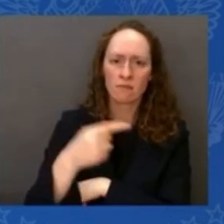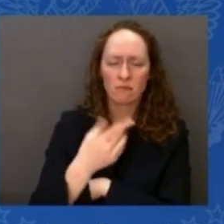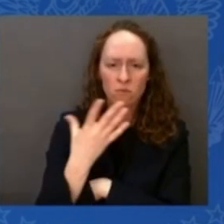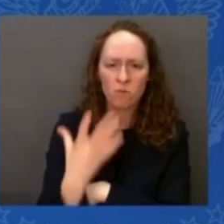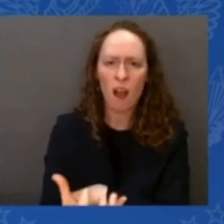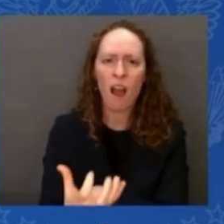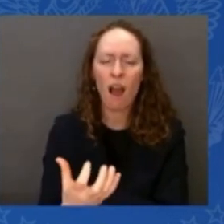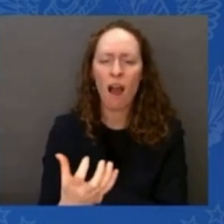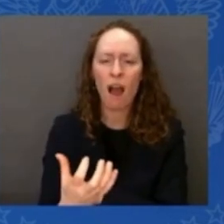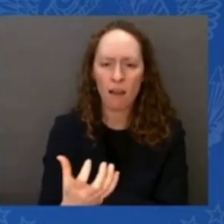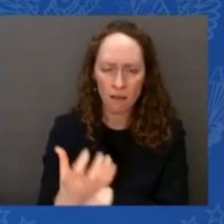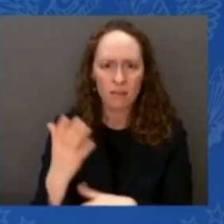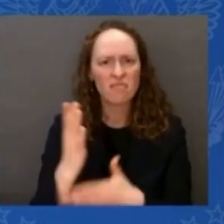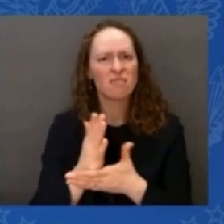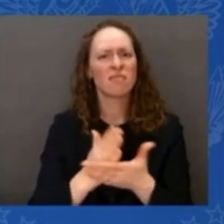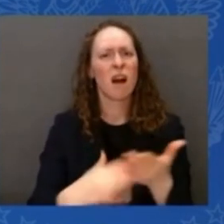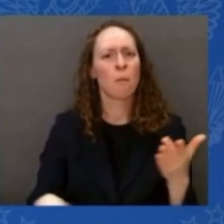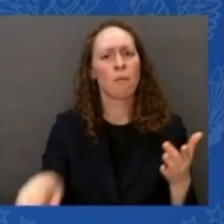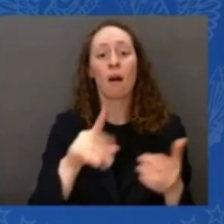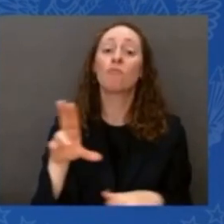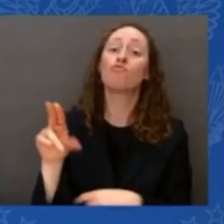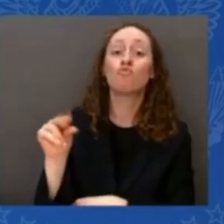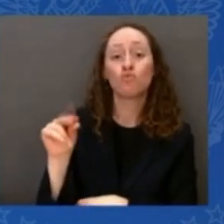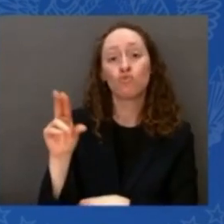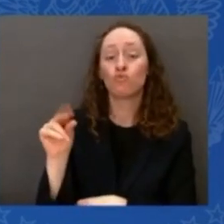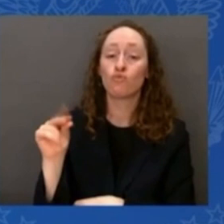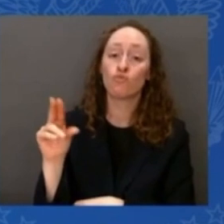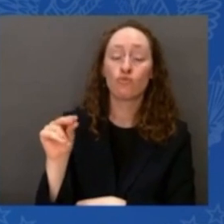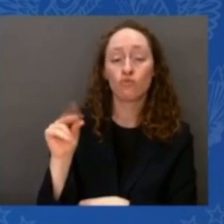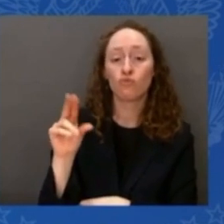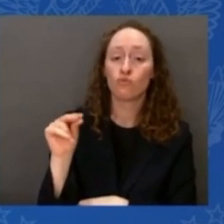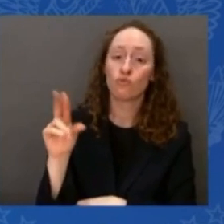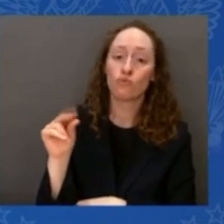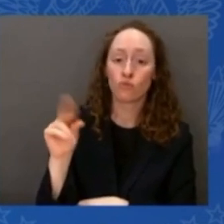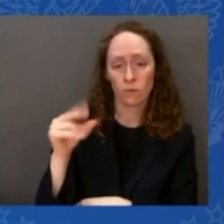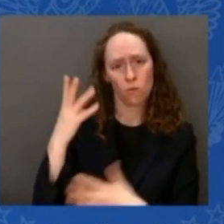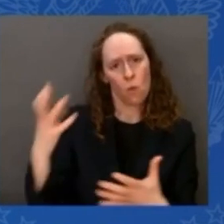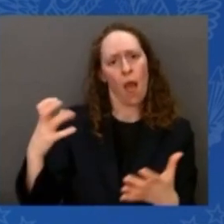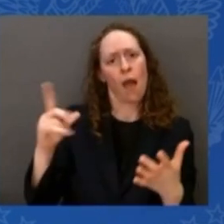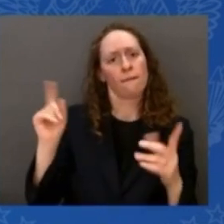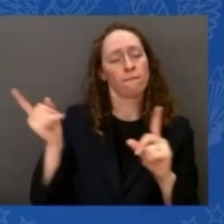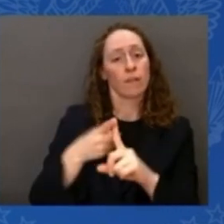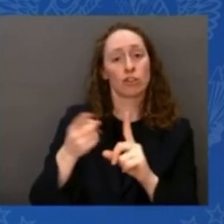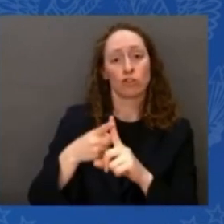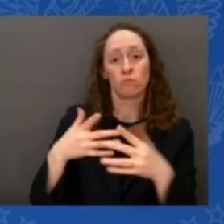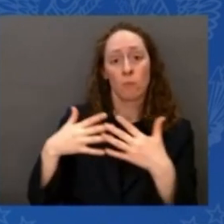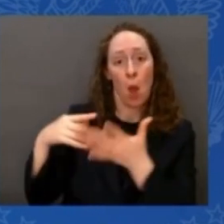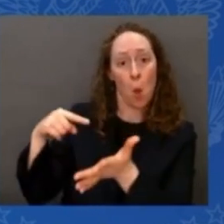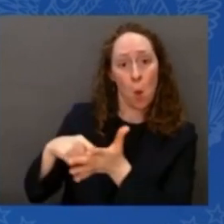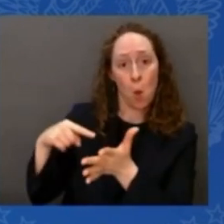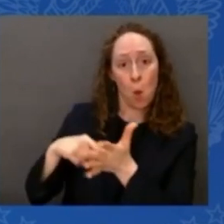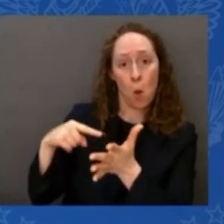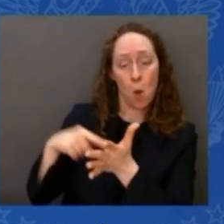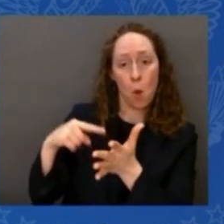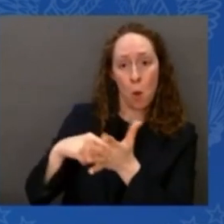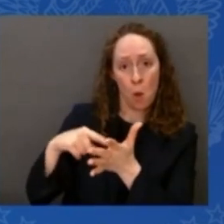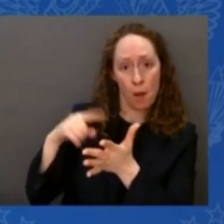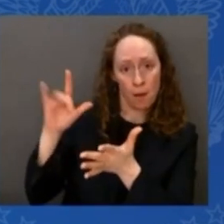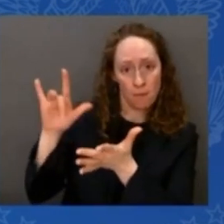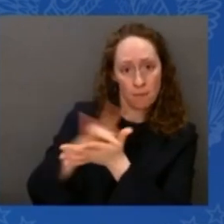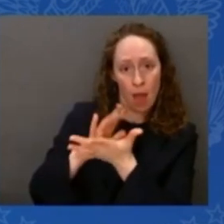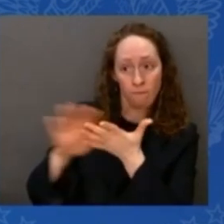plans. Now, let me explain the national debt you all know. We think we all know it. It's the accumulated debt over 200